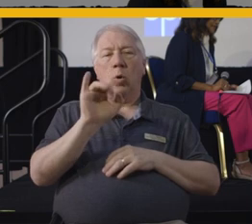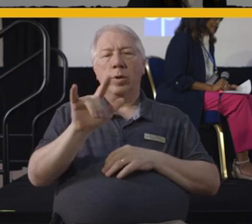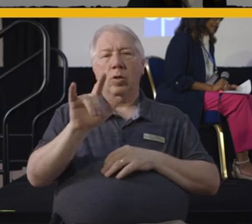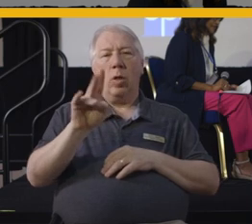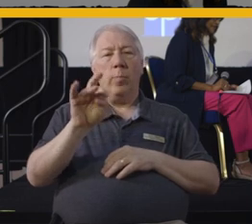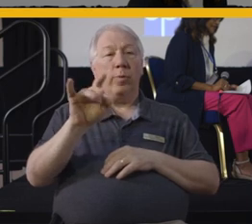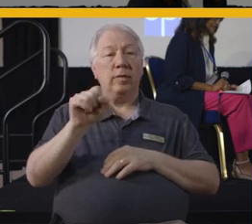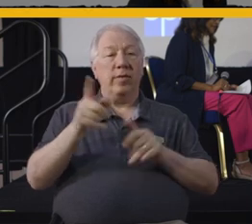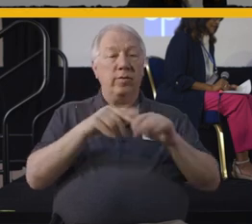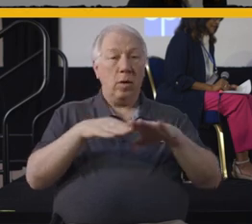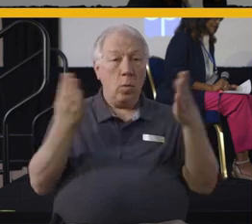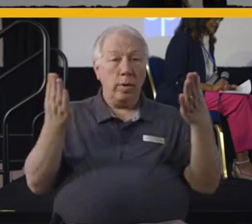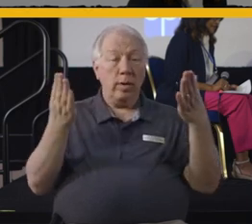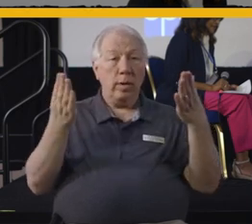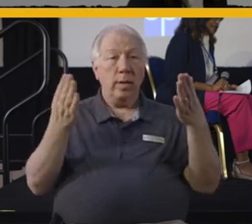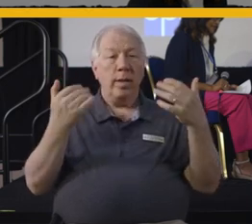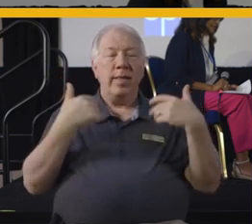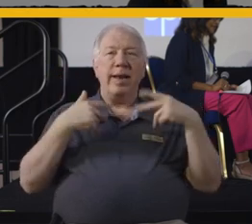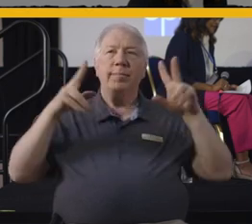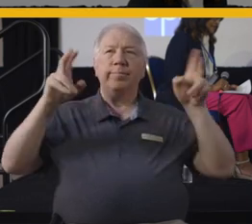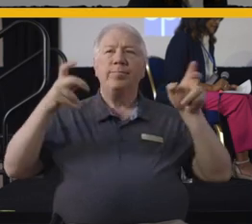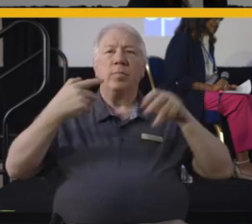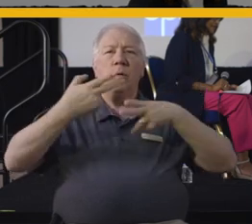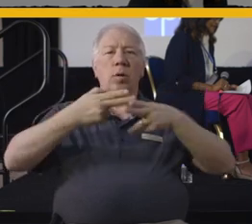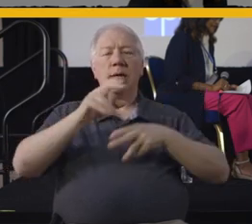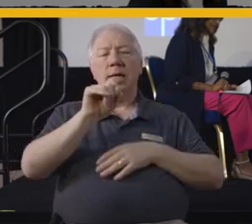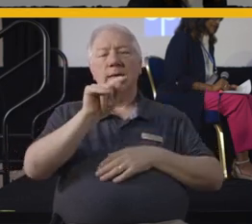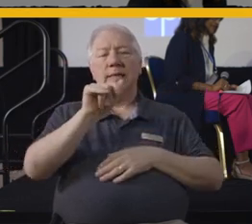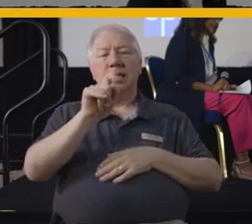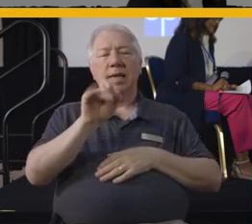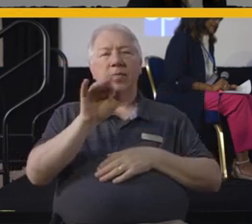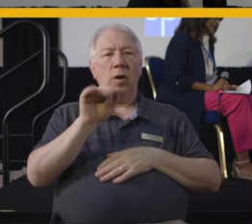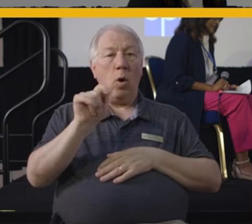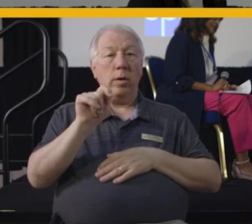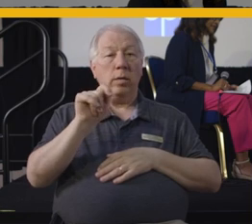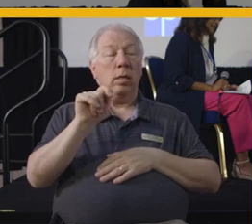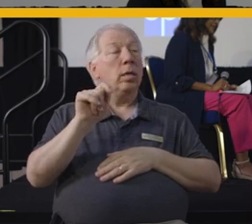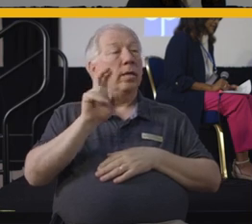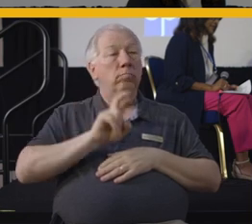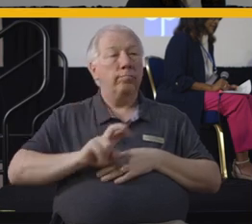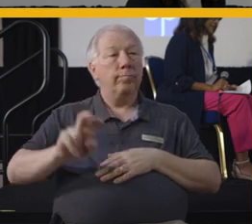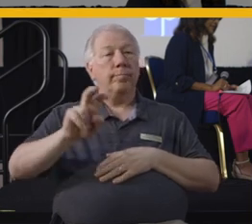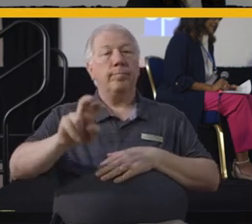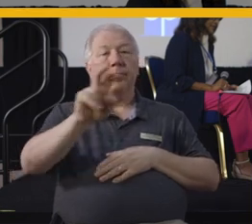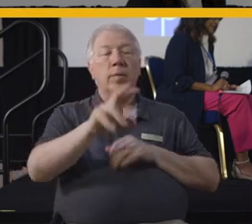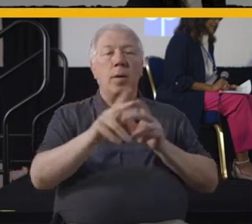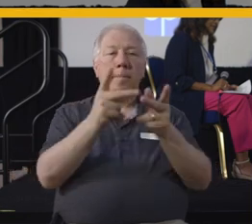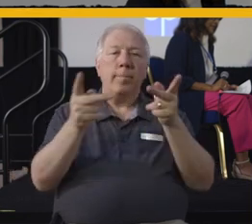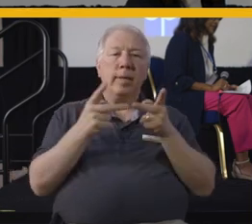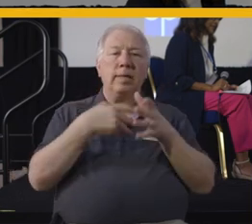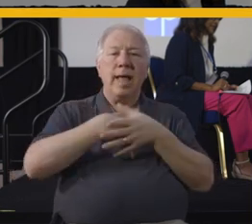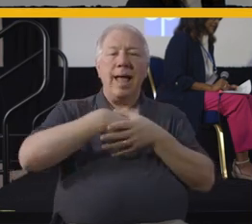Arkansas first opened, they did an exhibition called State of the Art, where they went on a road trip to places